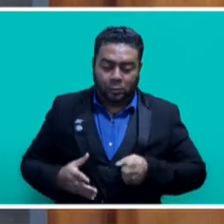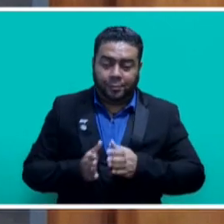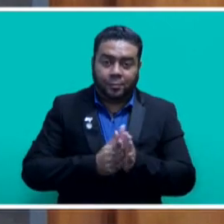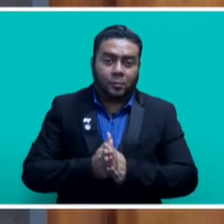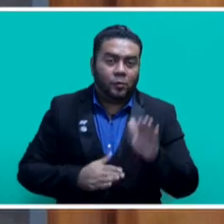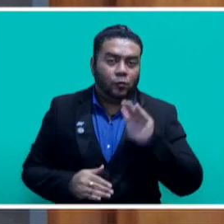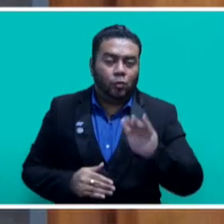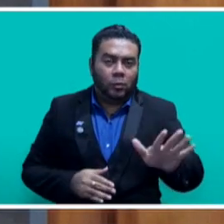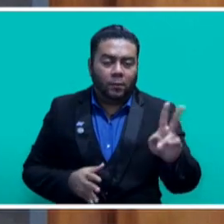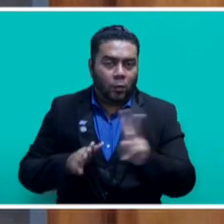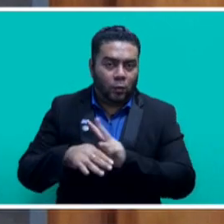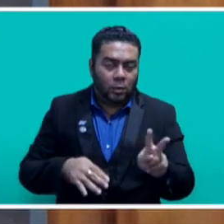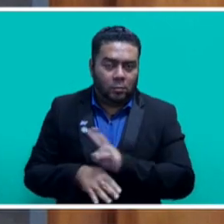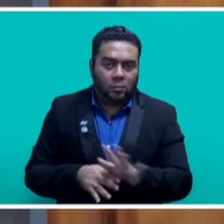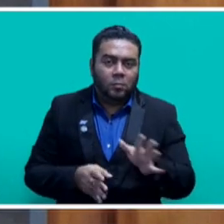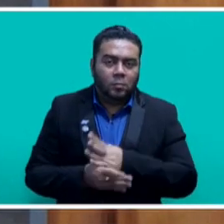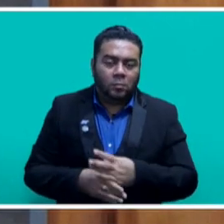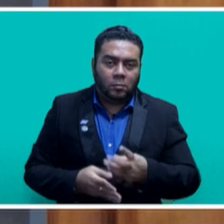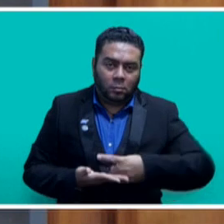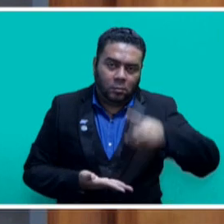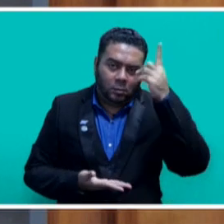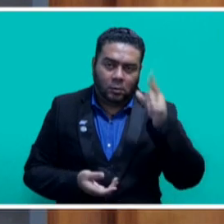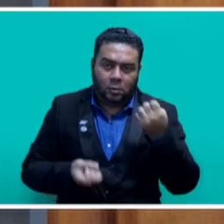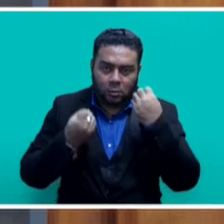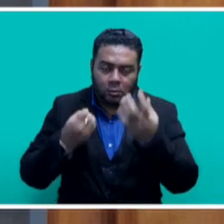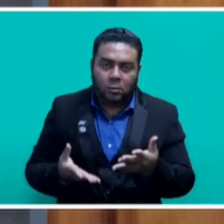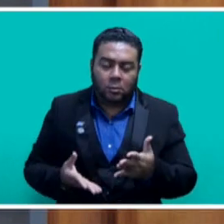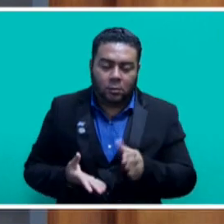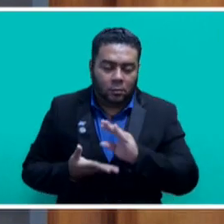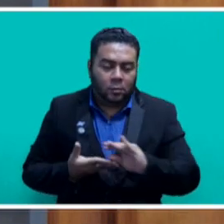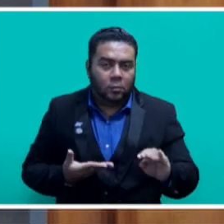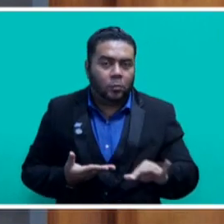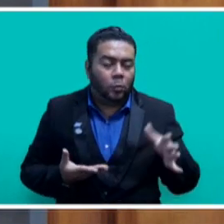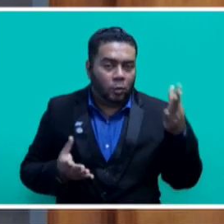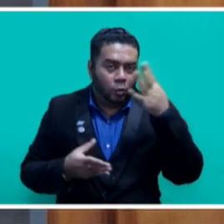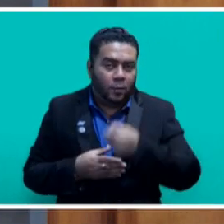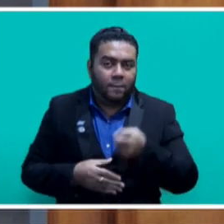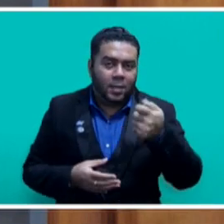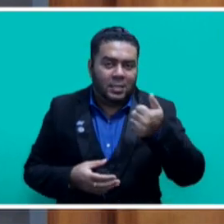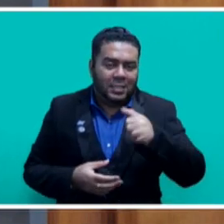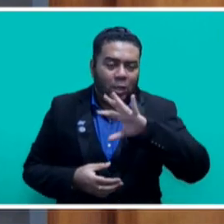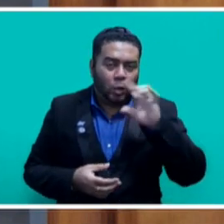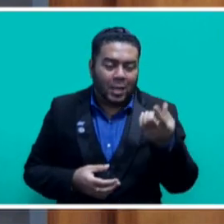of vocational education is evident in the allocation of a total funding of